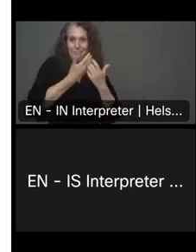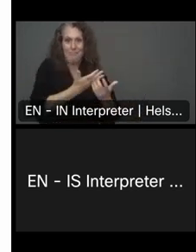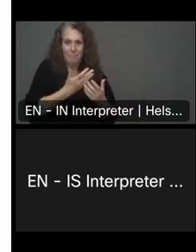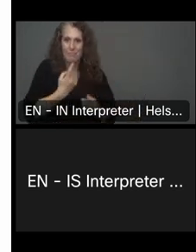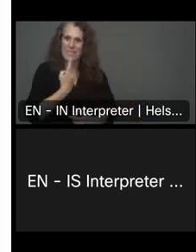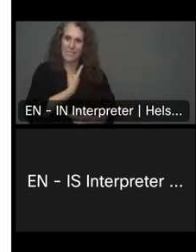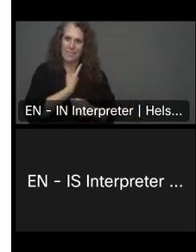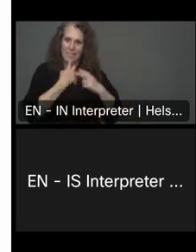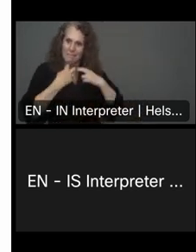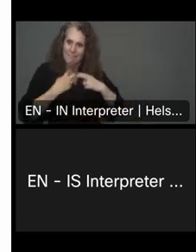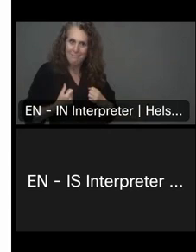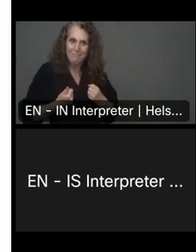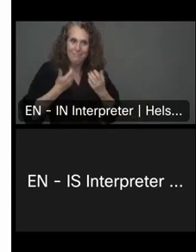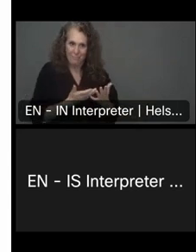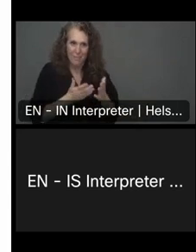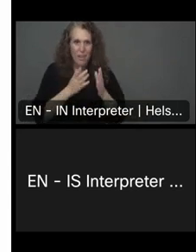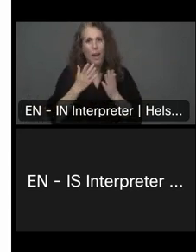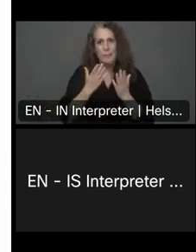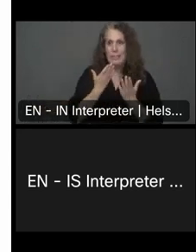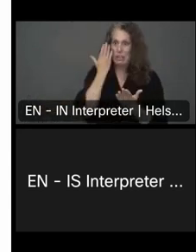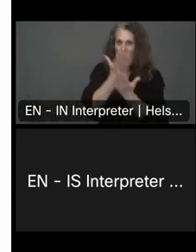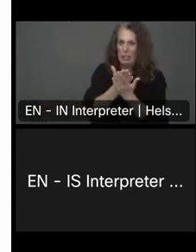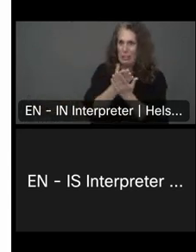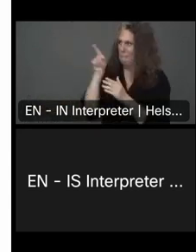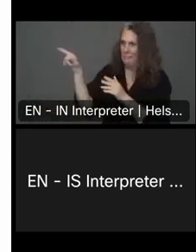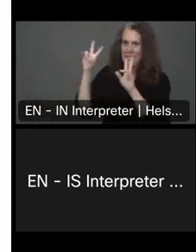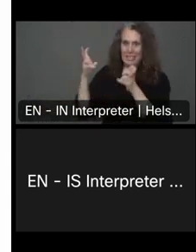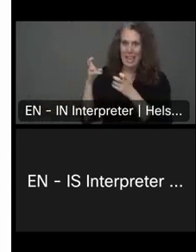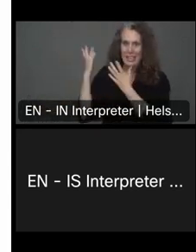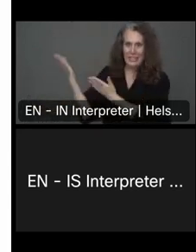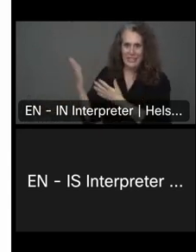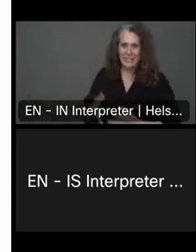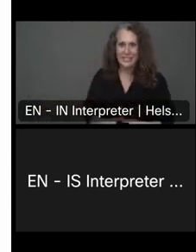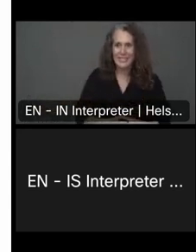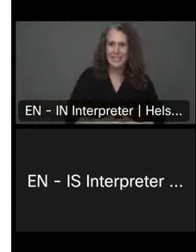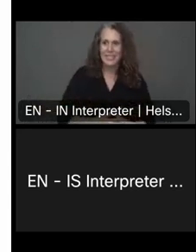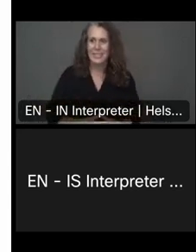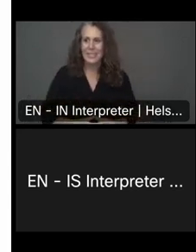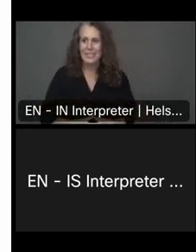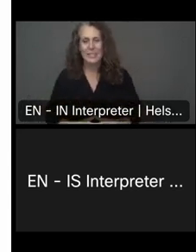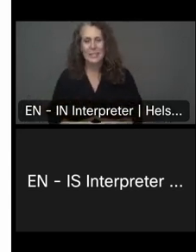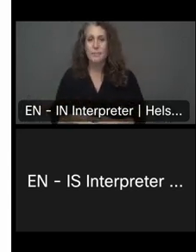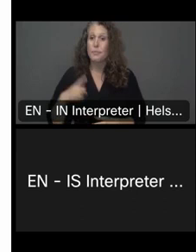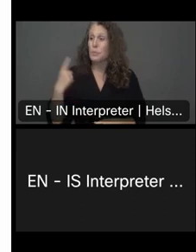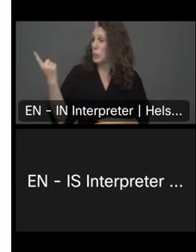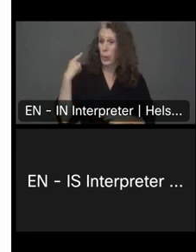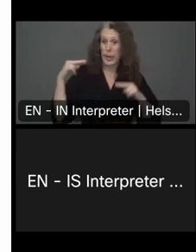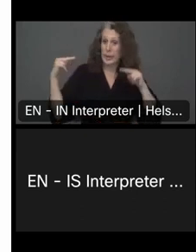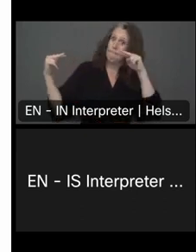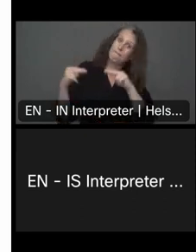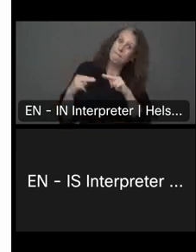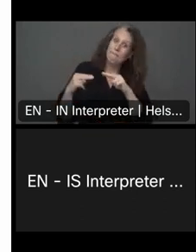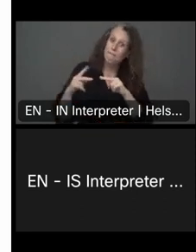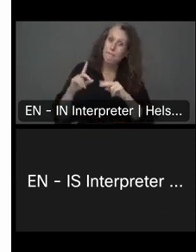Annual Review of Linguistics, which is available online too. I met Larry for the first time